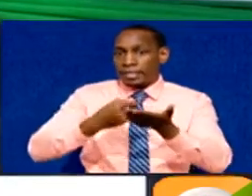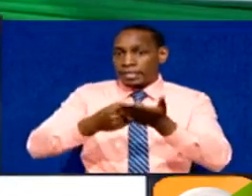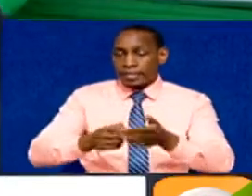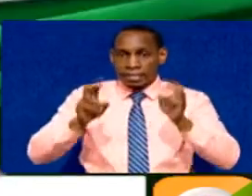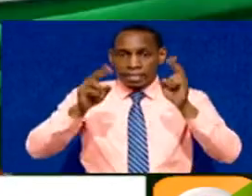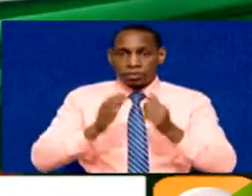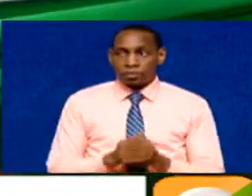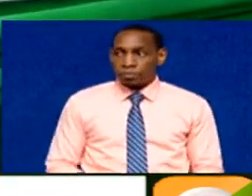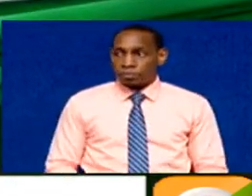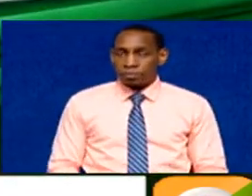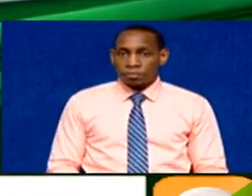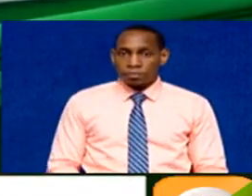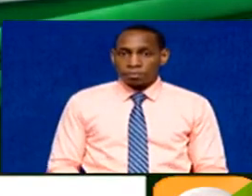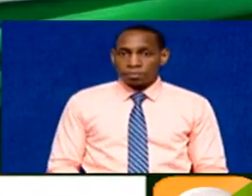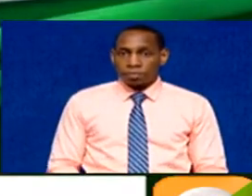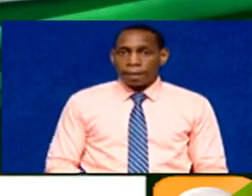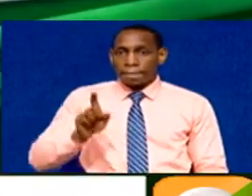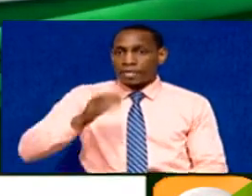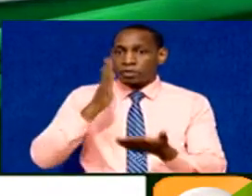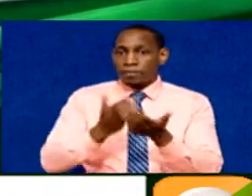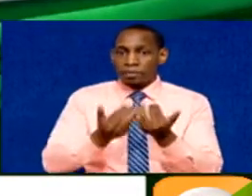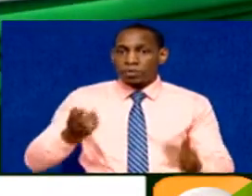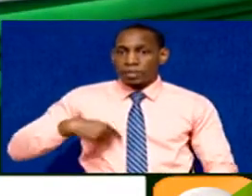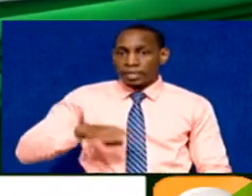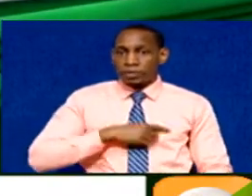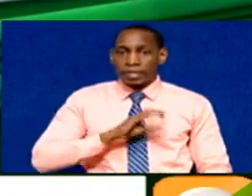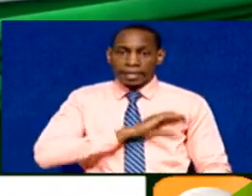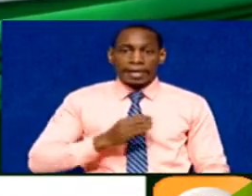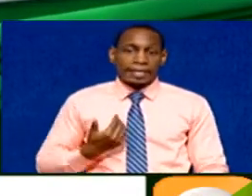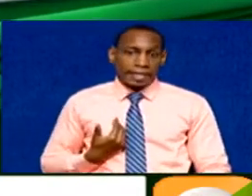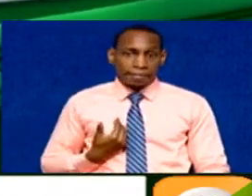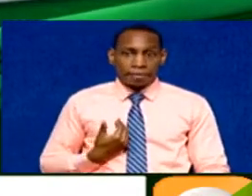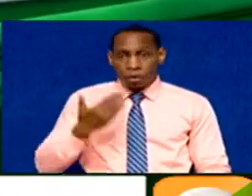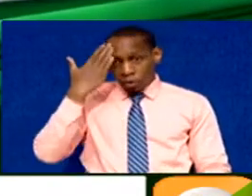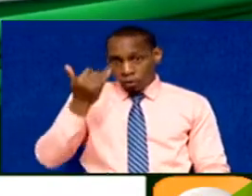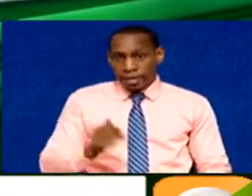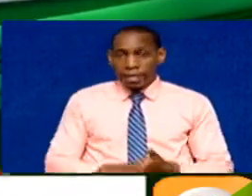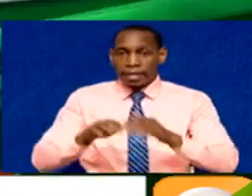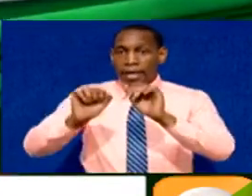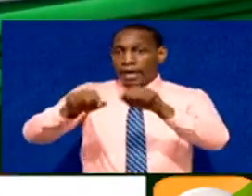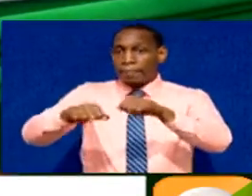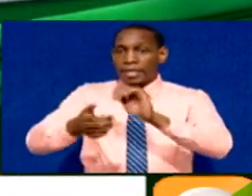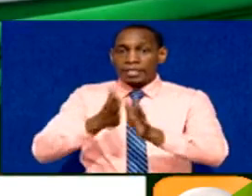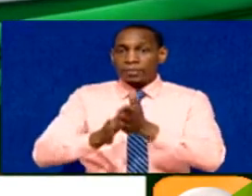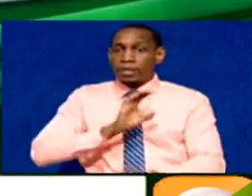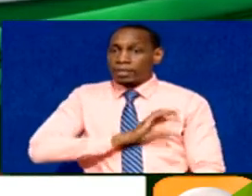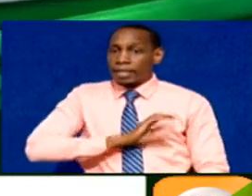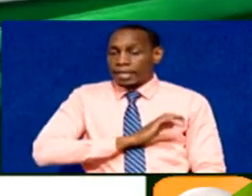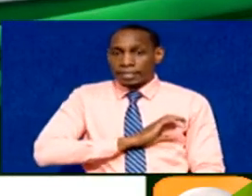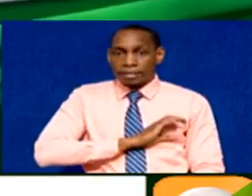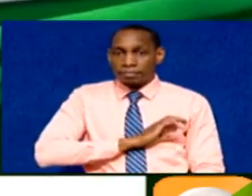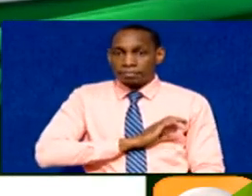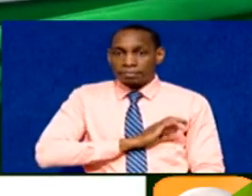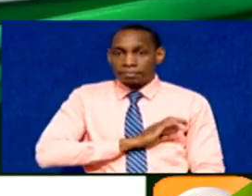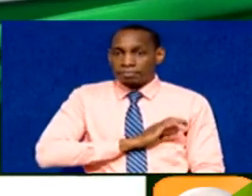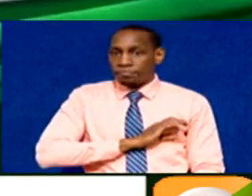children. We have to ensure that our children have character, because competencies without character